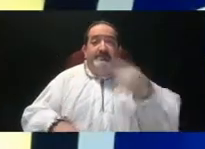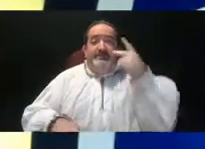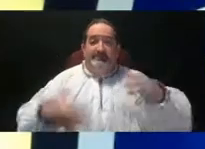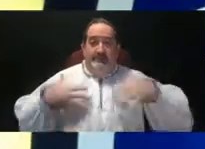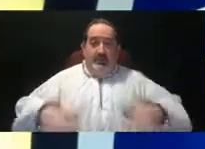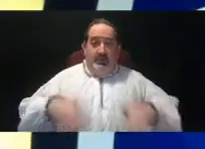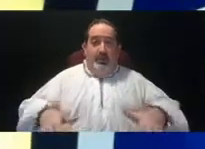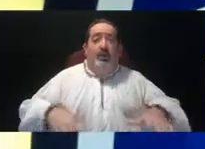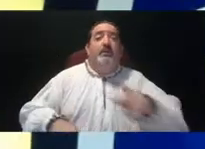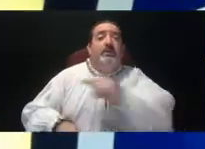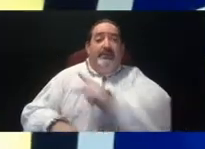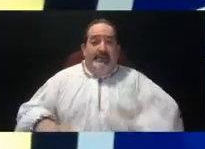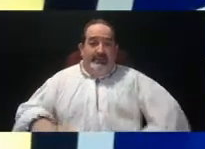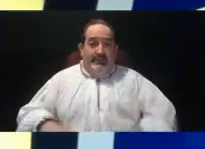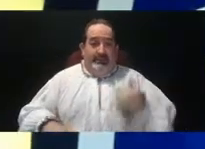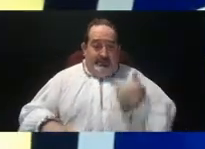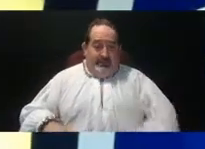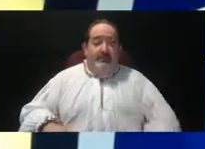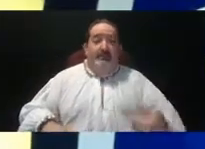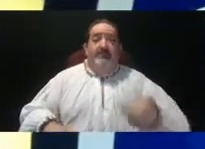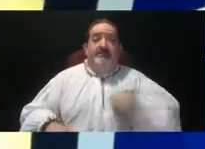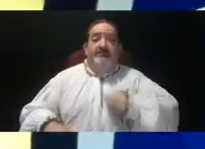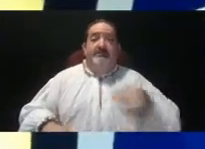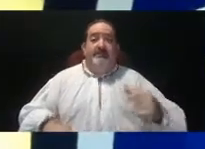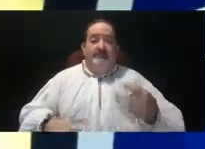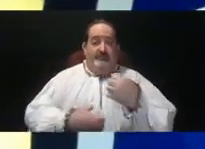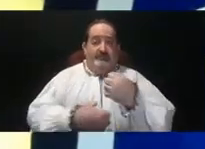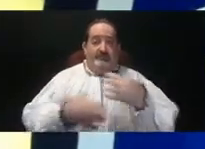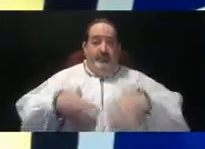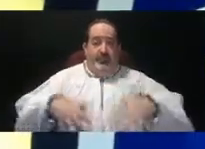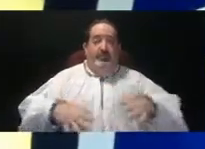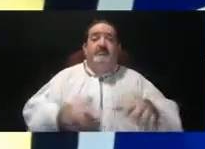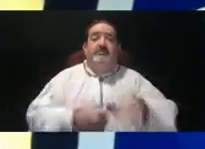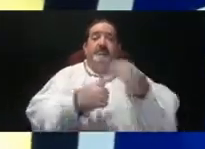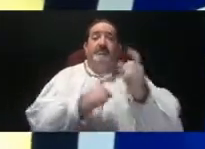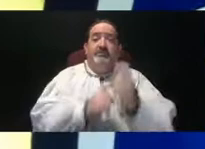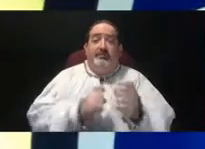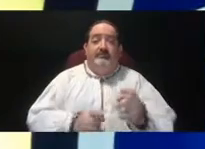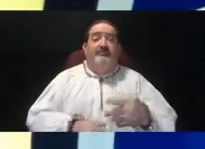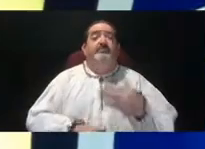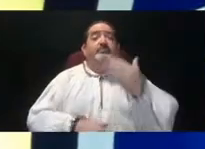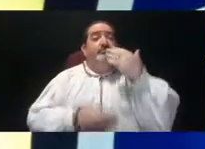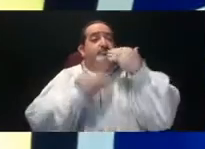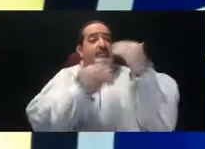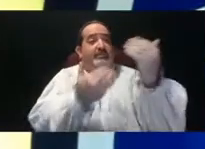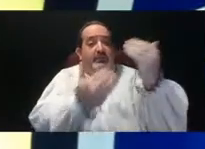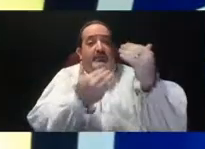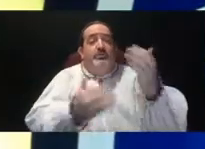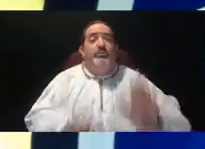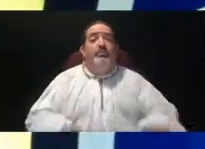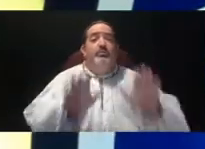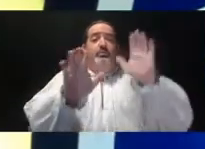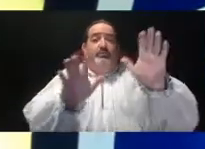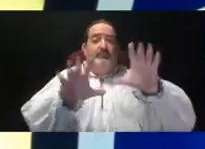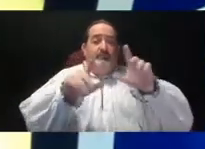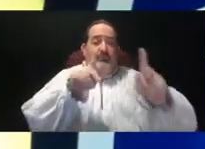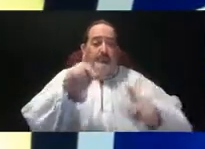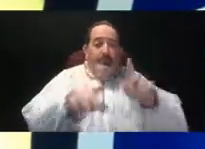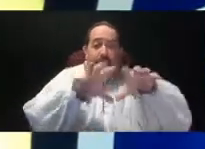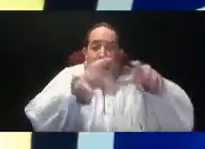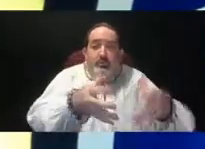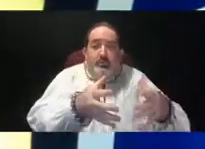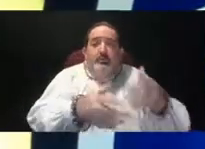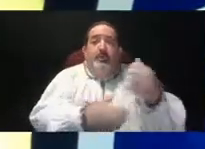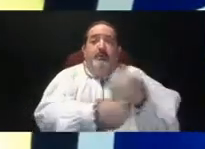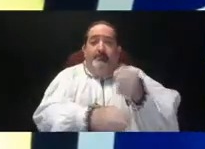that His Majesty and I are wearing, it was a special gift. We just want to do a shout out to the wonderful crew that made it